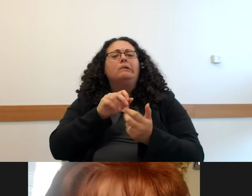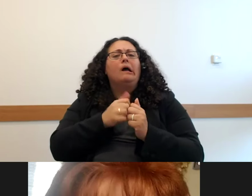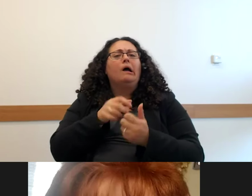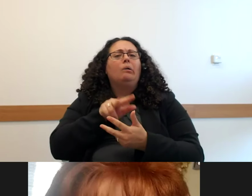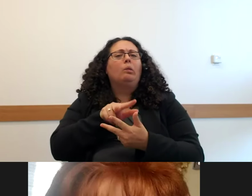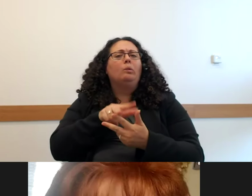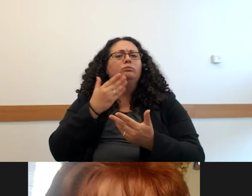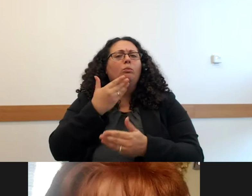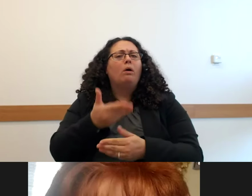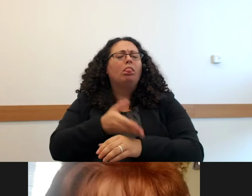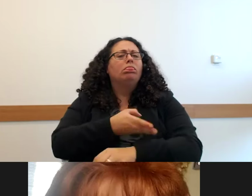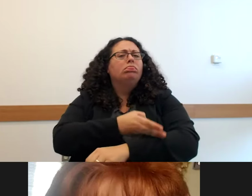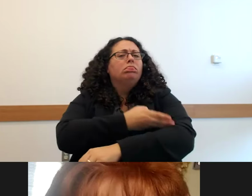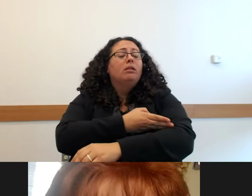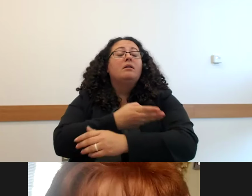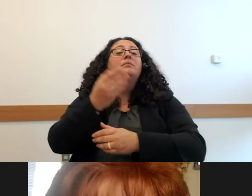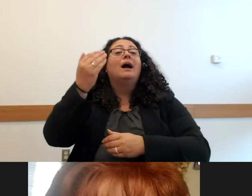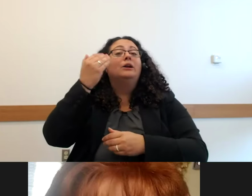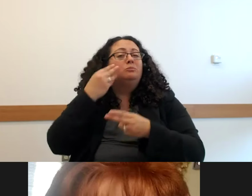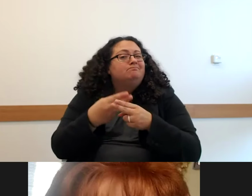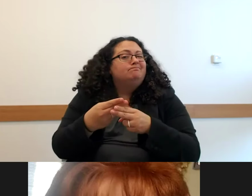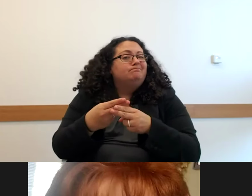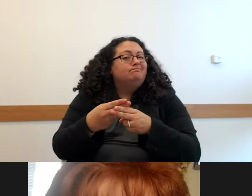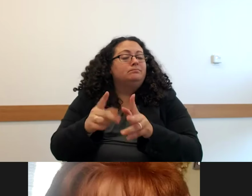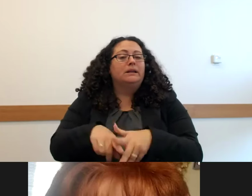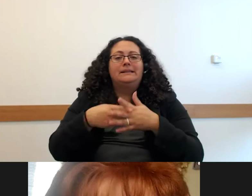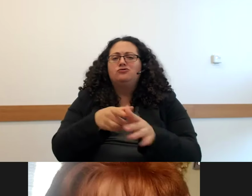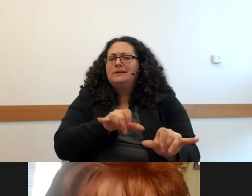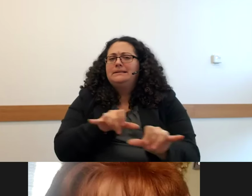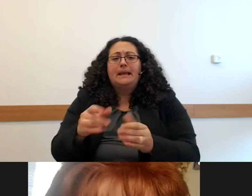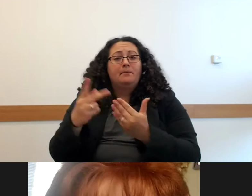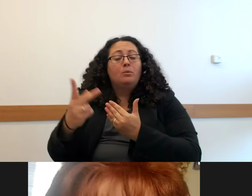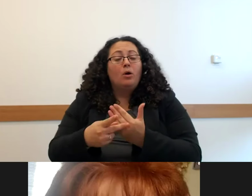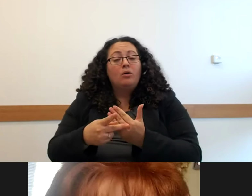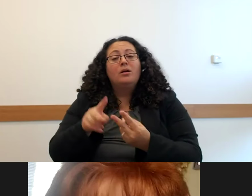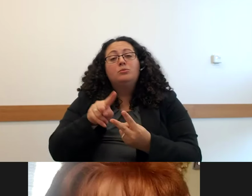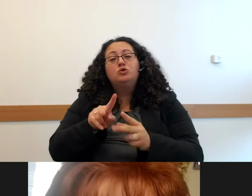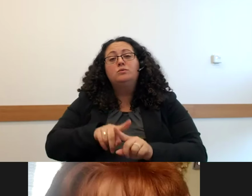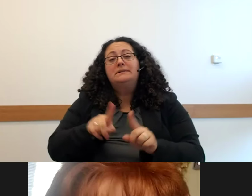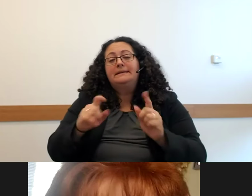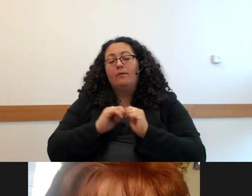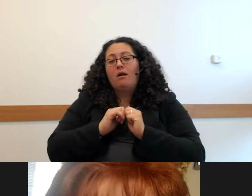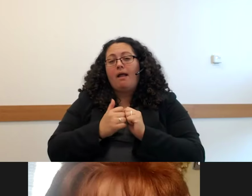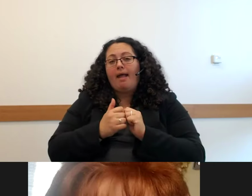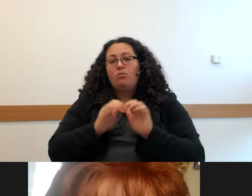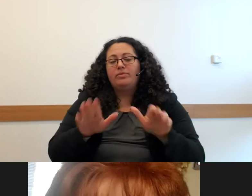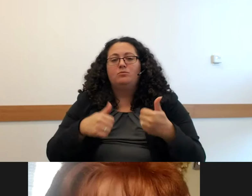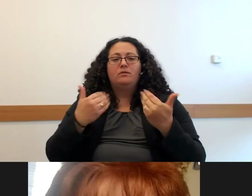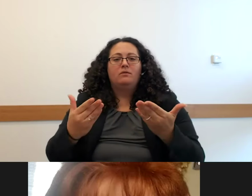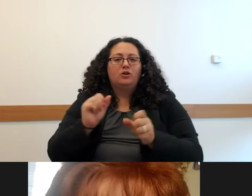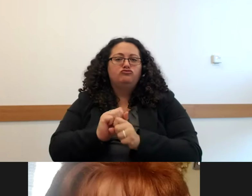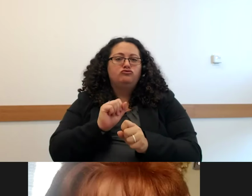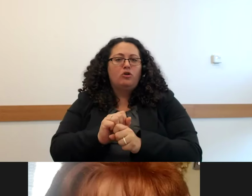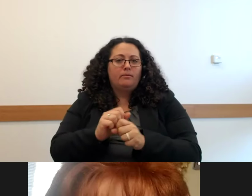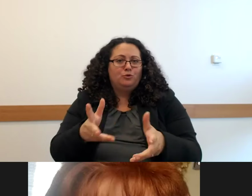going to do. Even though it was initially the same program, there were two different ways of how they got the job done.